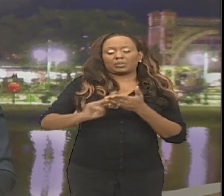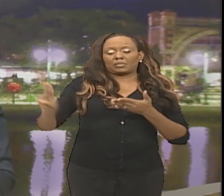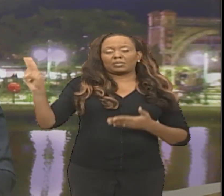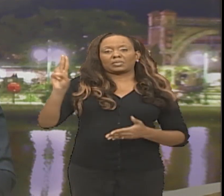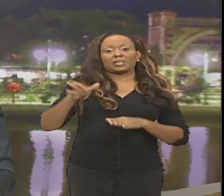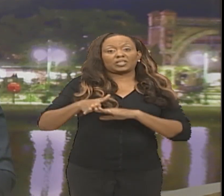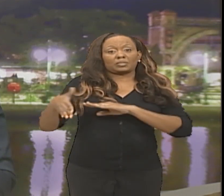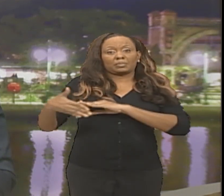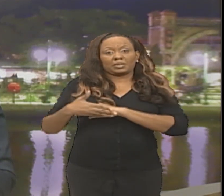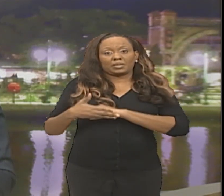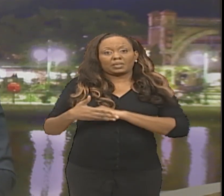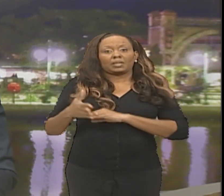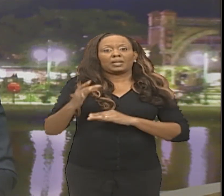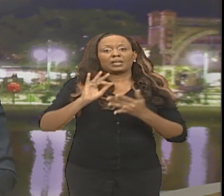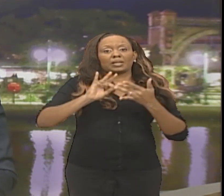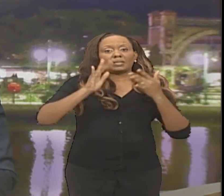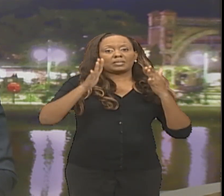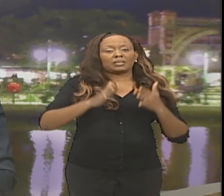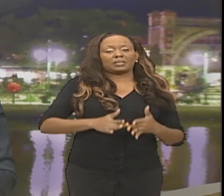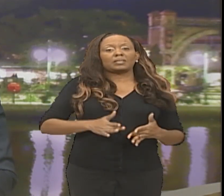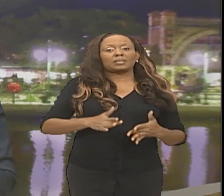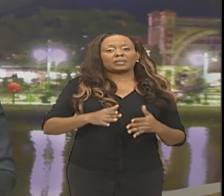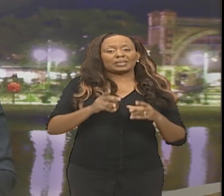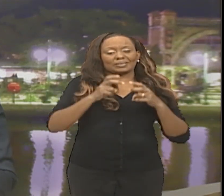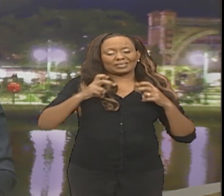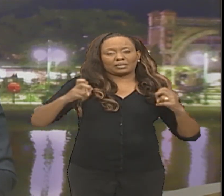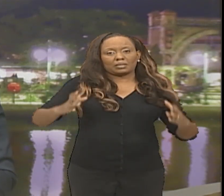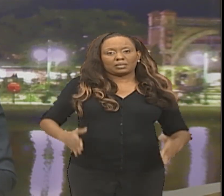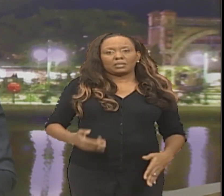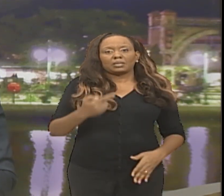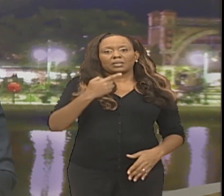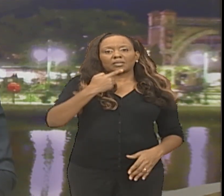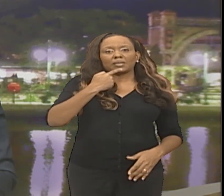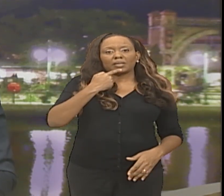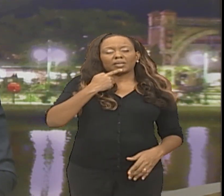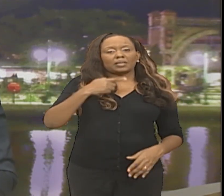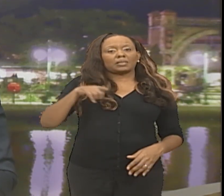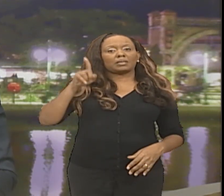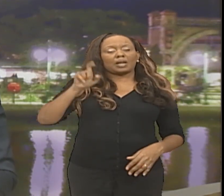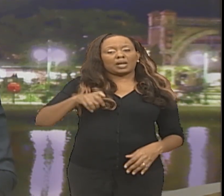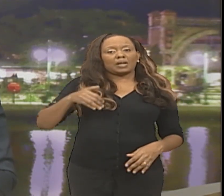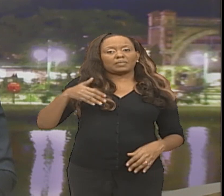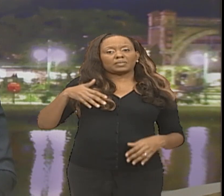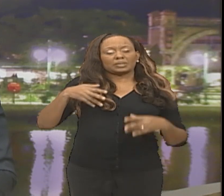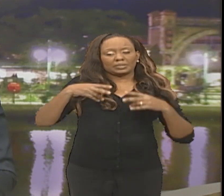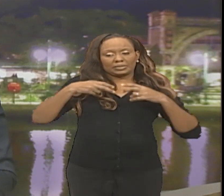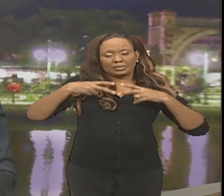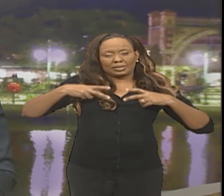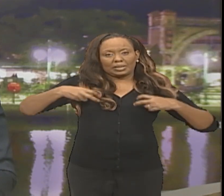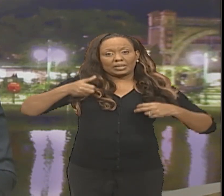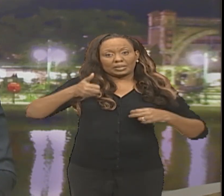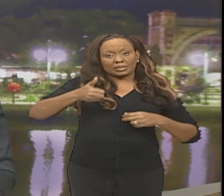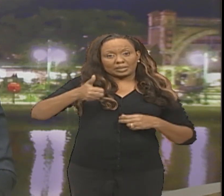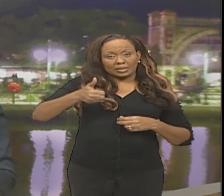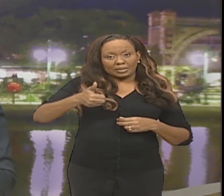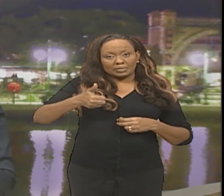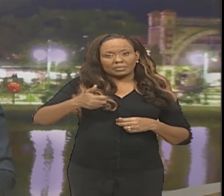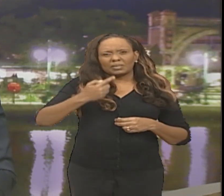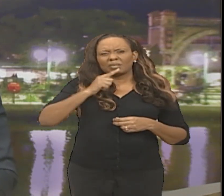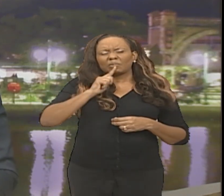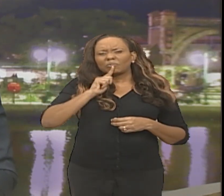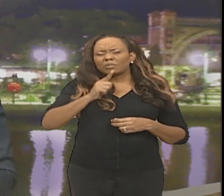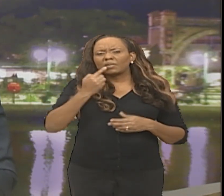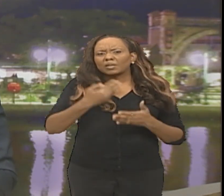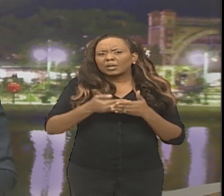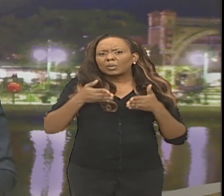consultant radiologist Deanne Soares reminded women self-examination is important. She's of the view mammography is one of the best